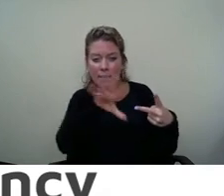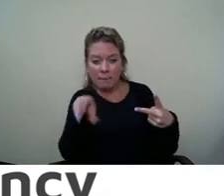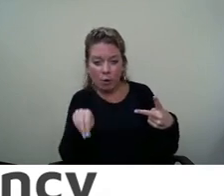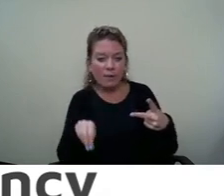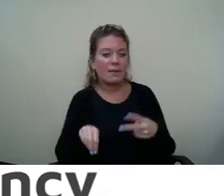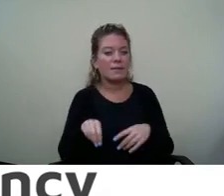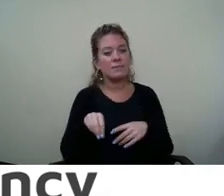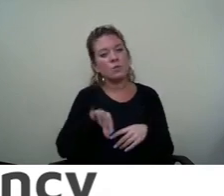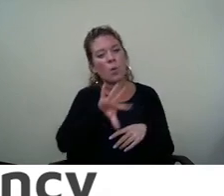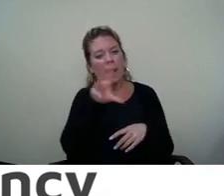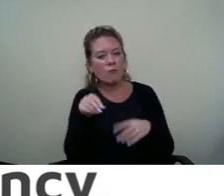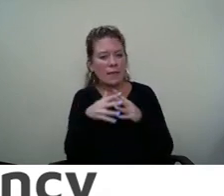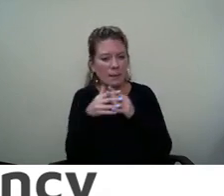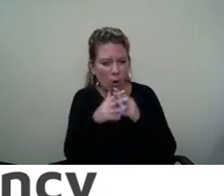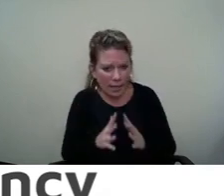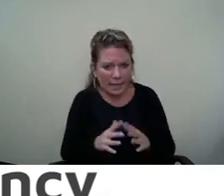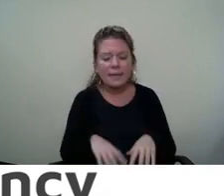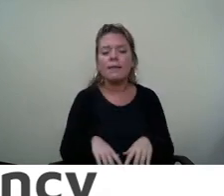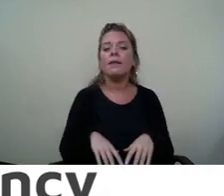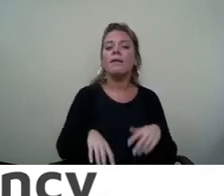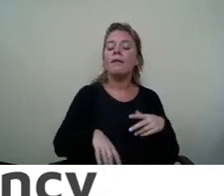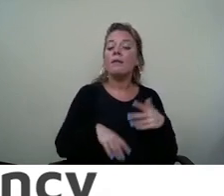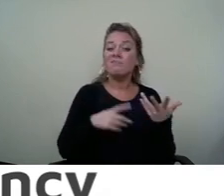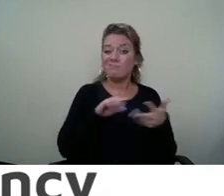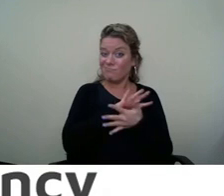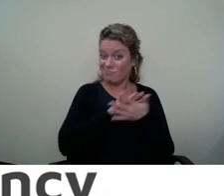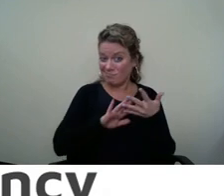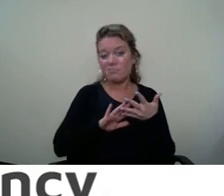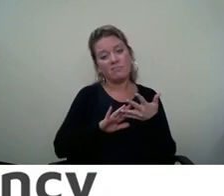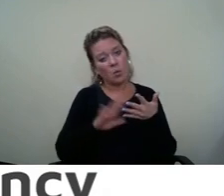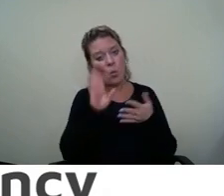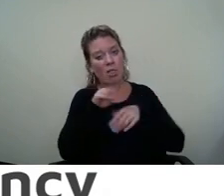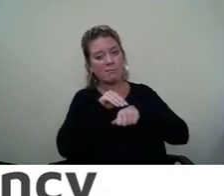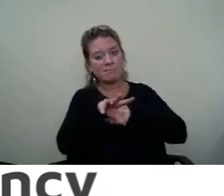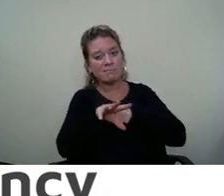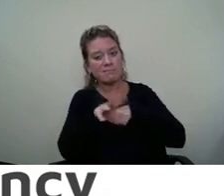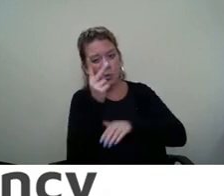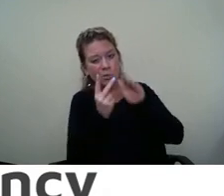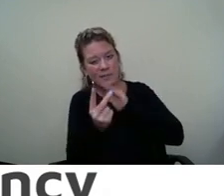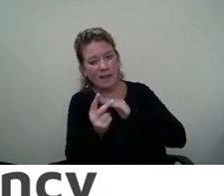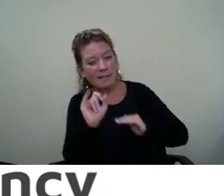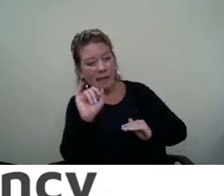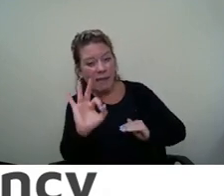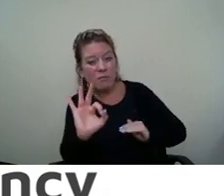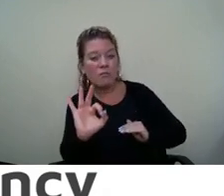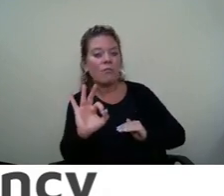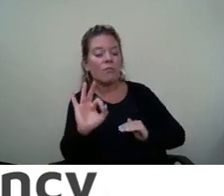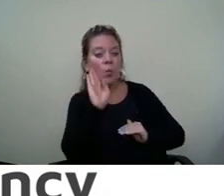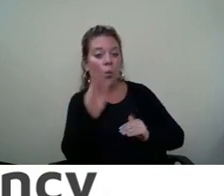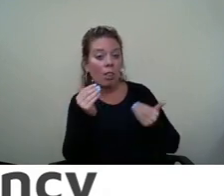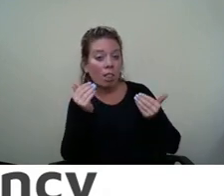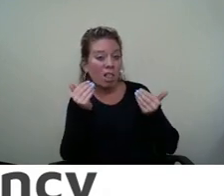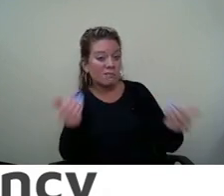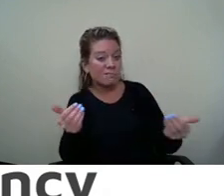American, right? All of these things are also predictors of whether or not you or these people are likely to